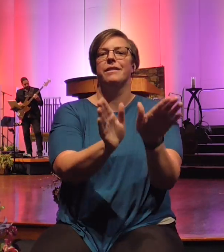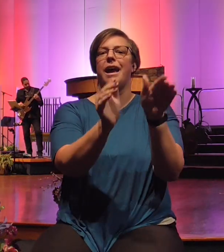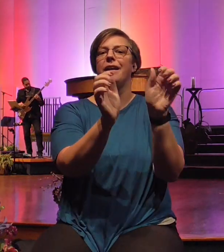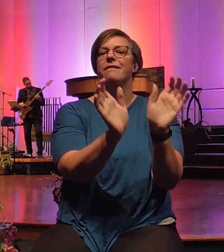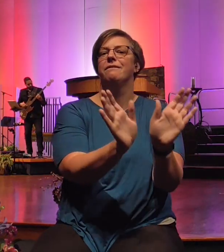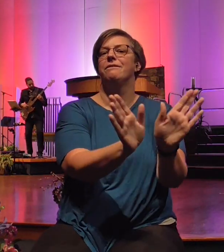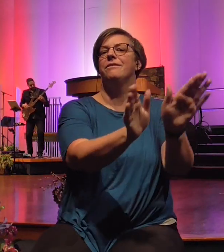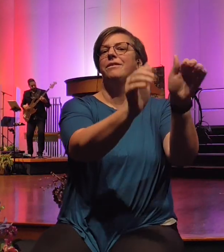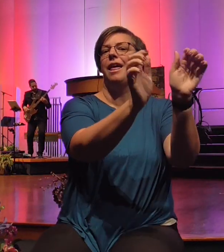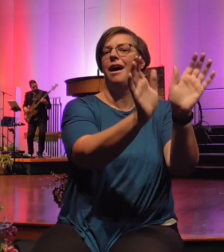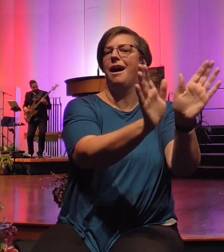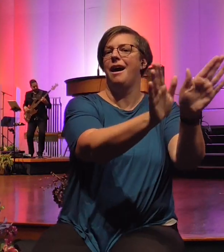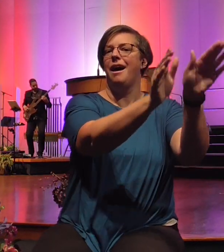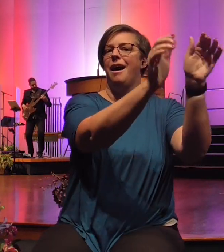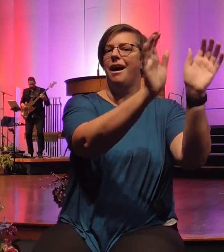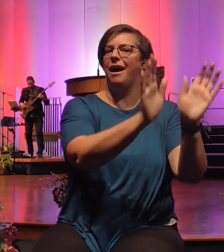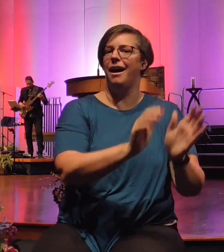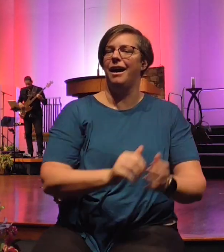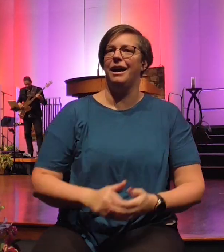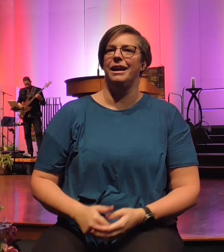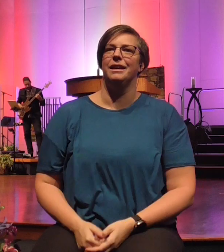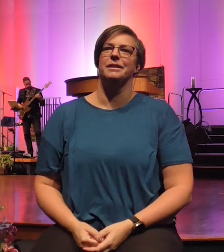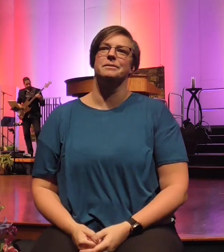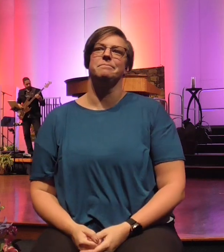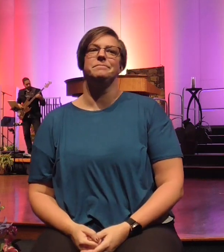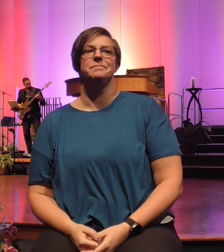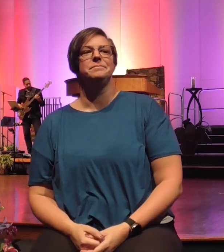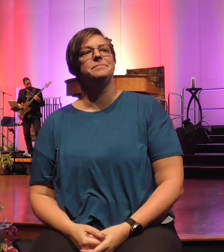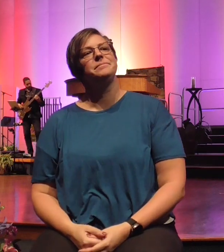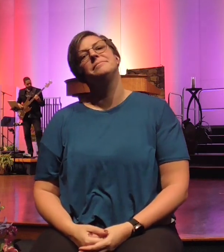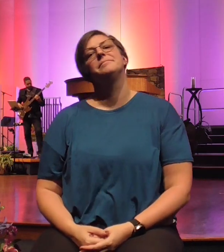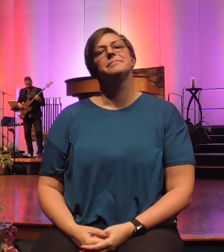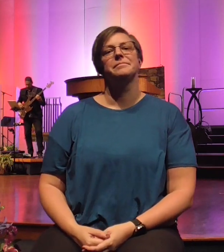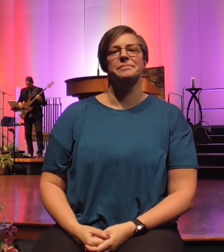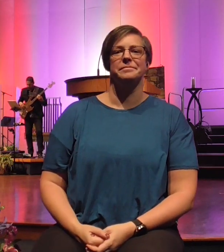and fly high.